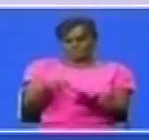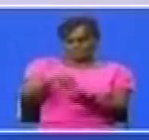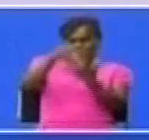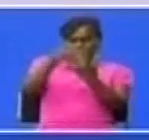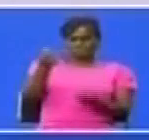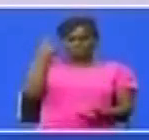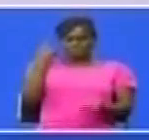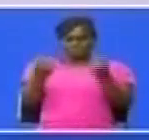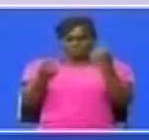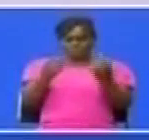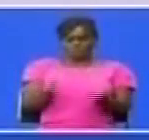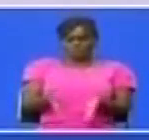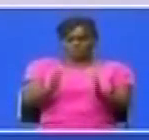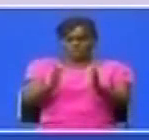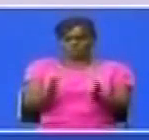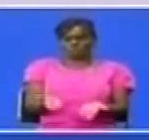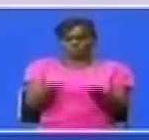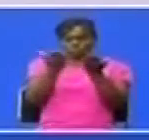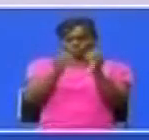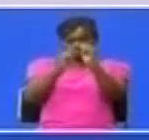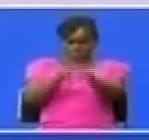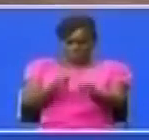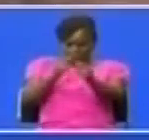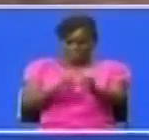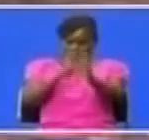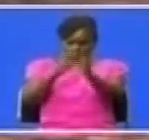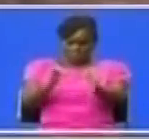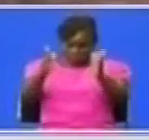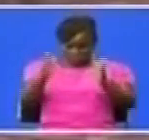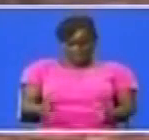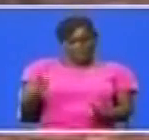as a way of building farmers' resilience. Philip Keitan, KTN Business.